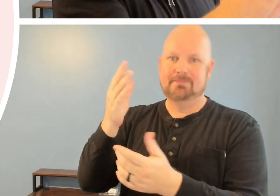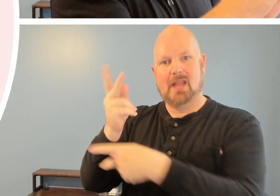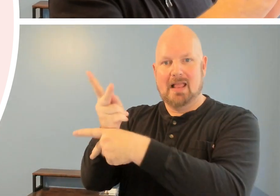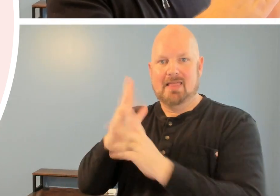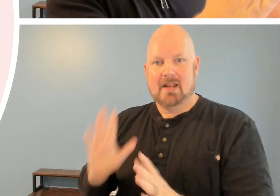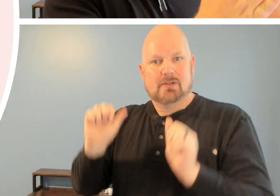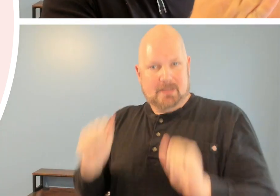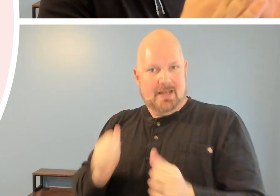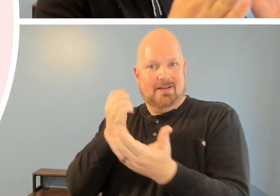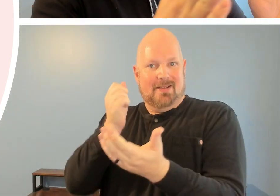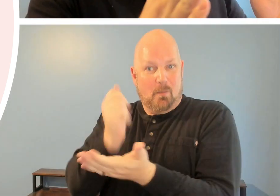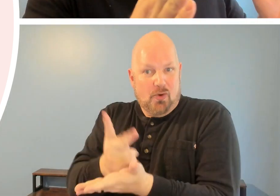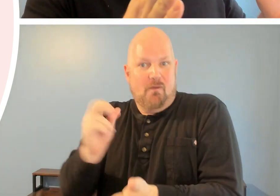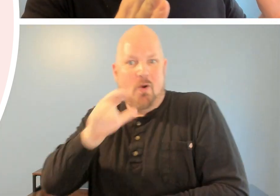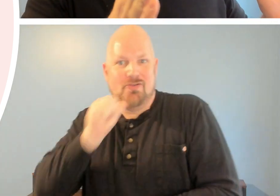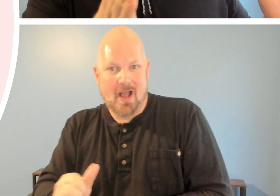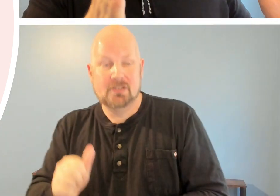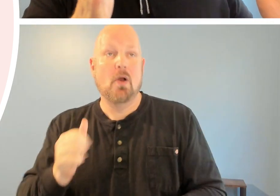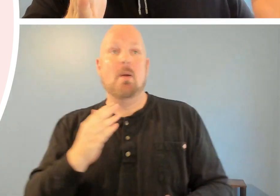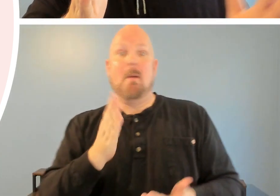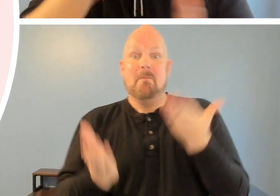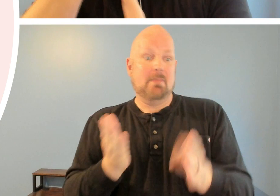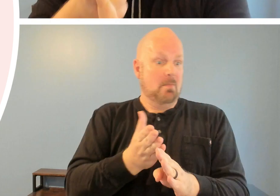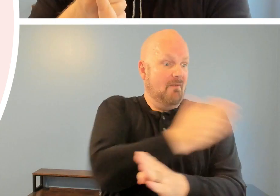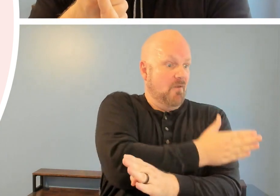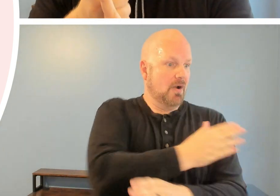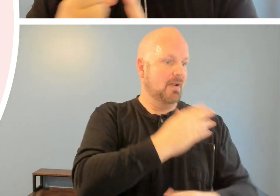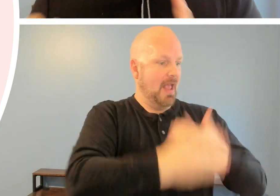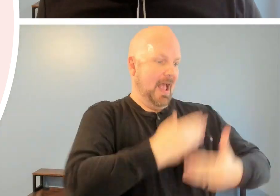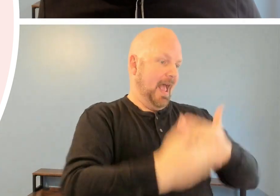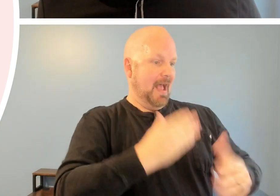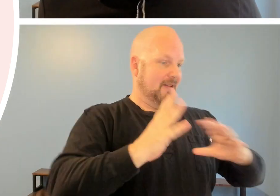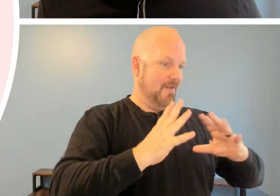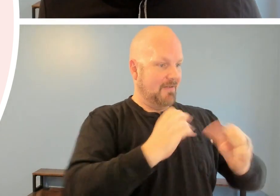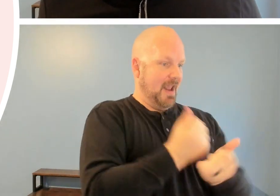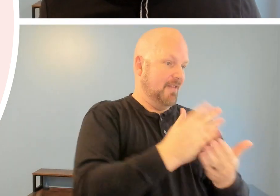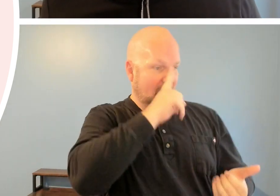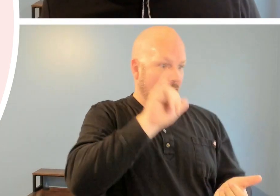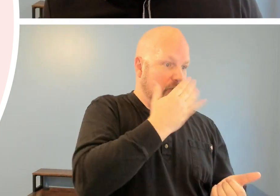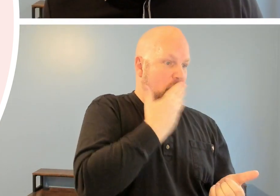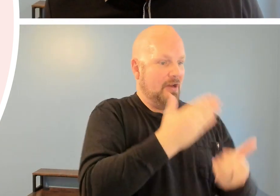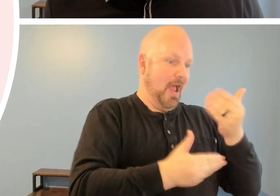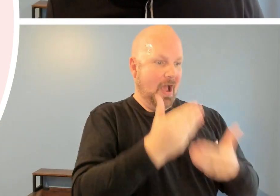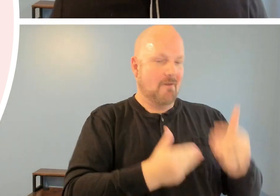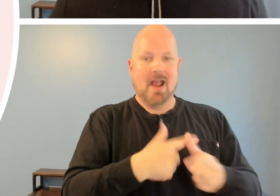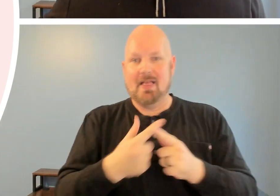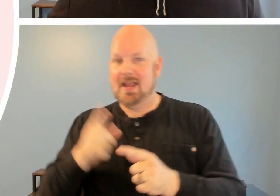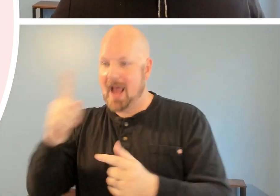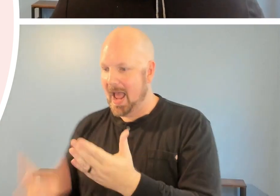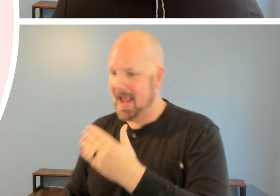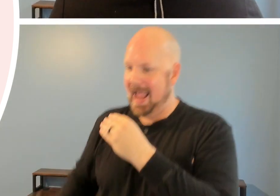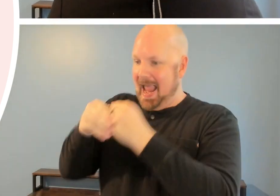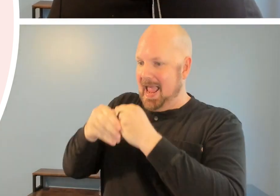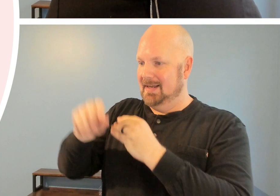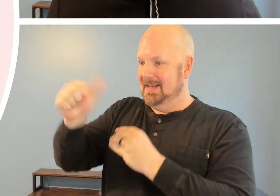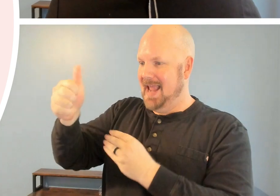So you may be going along just great and everything's perfectly and approved, and then pow, you put on $10,000 in credit card debt to get a